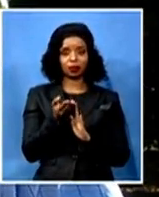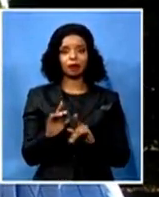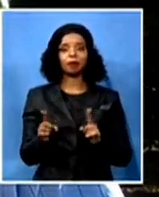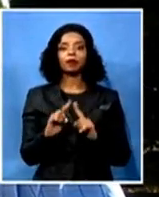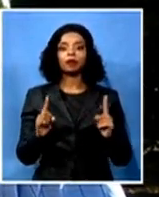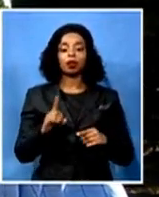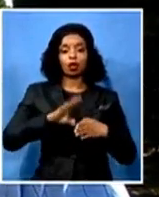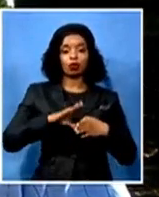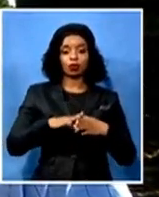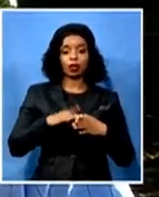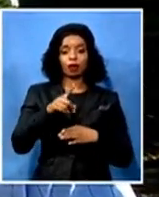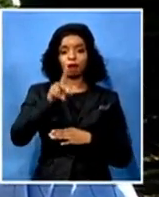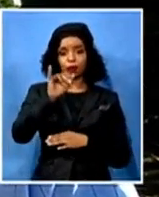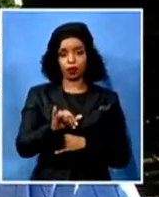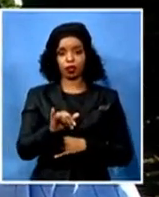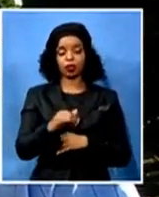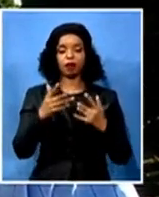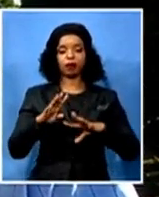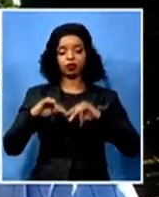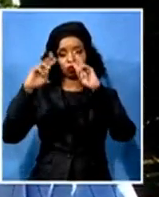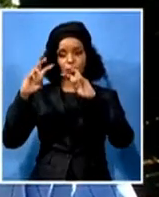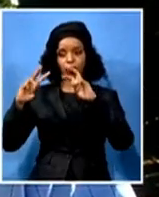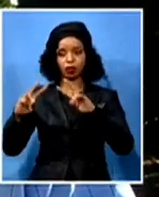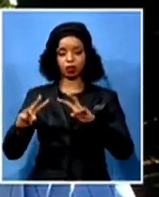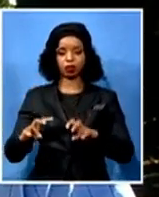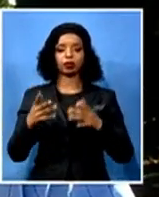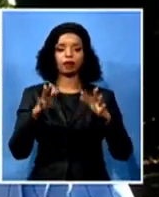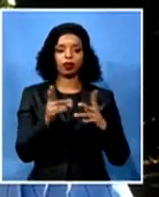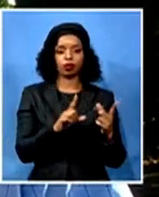is being done in South Africa for citrus,